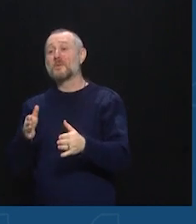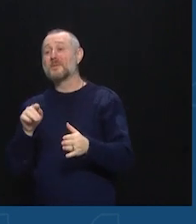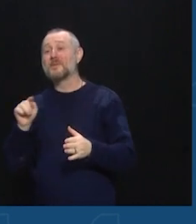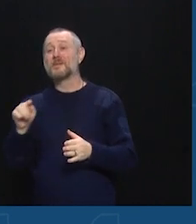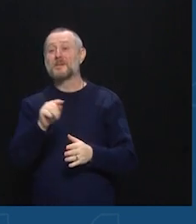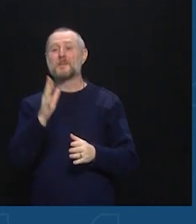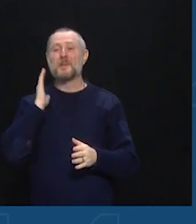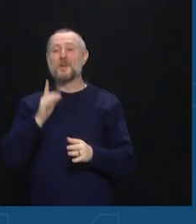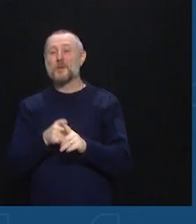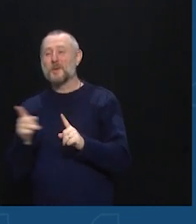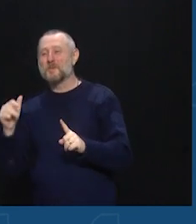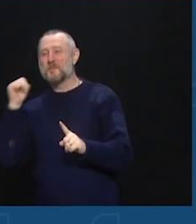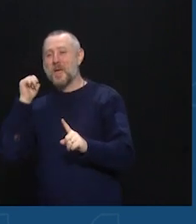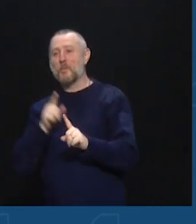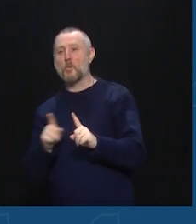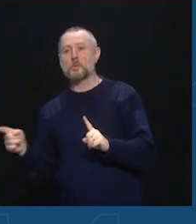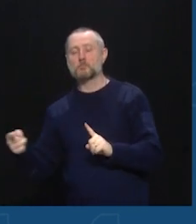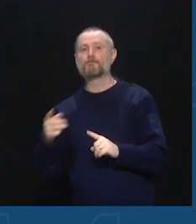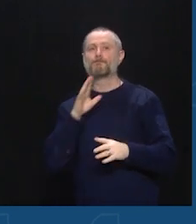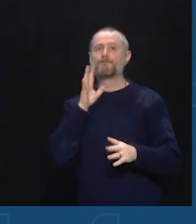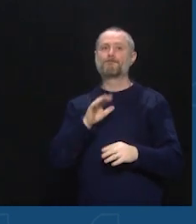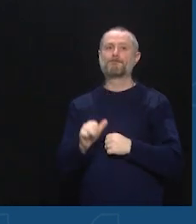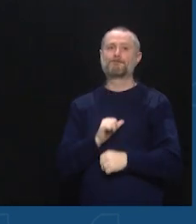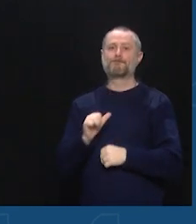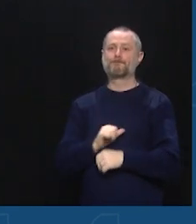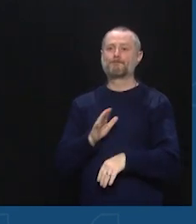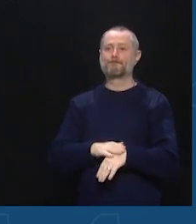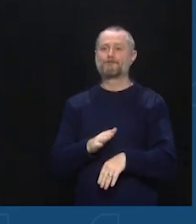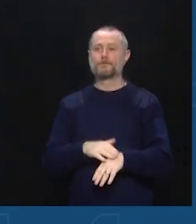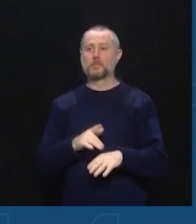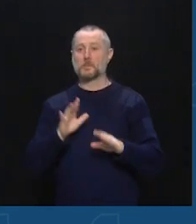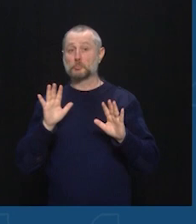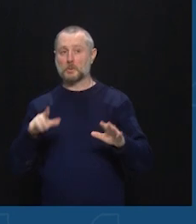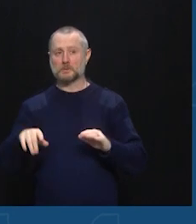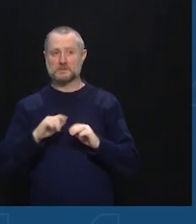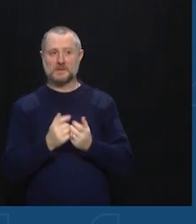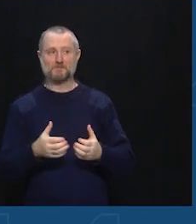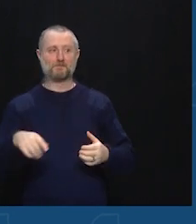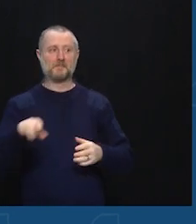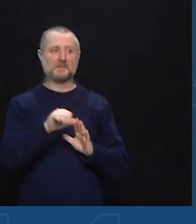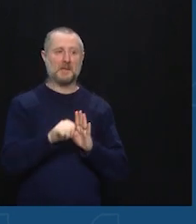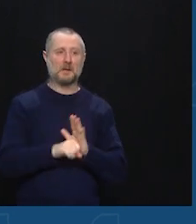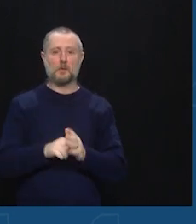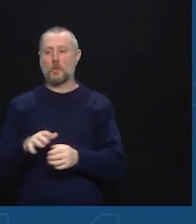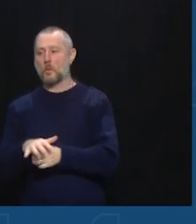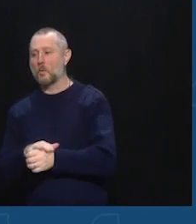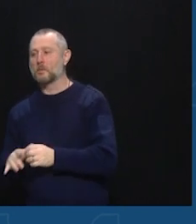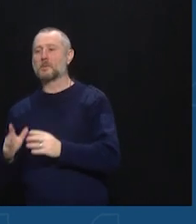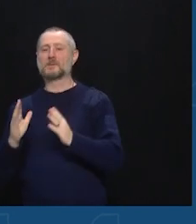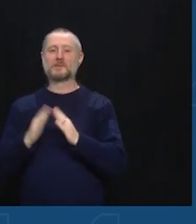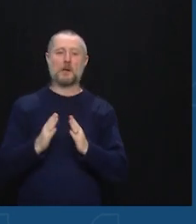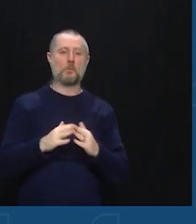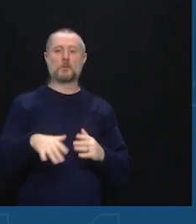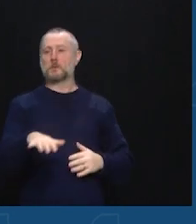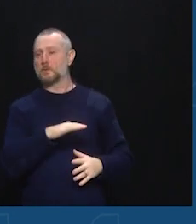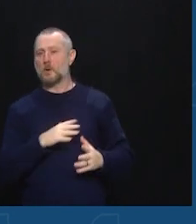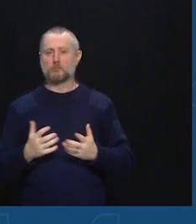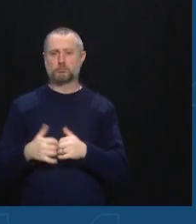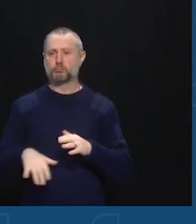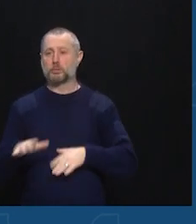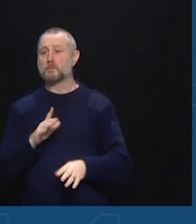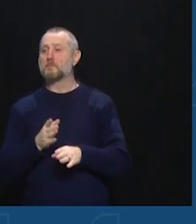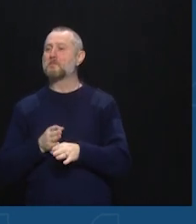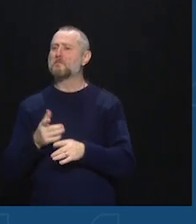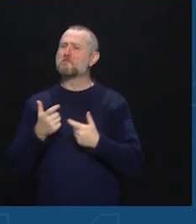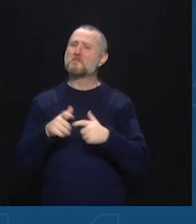very dangerous and slippery, but thanks to our great teams from the state to the county to the city and the towns, major roads are pretty